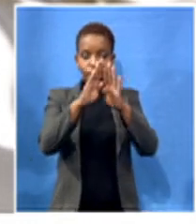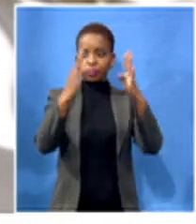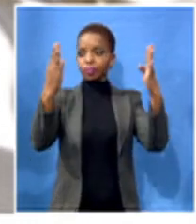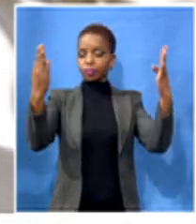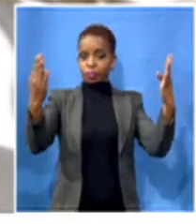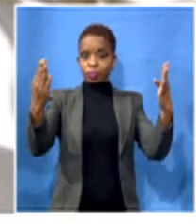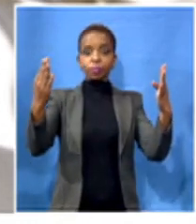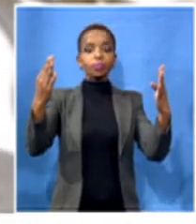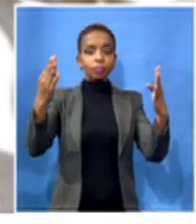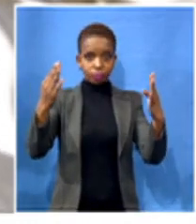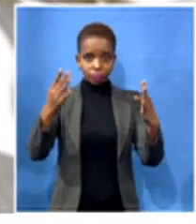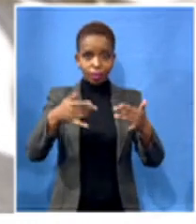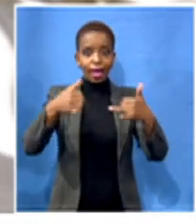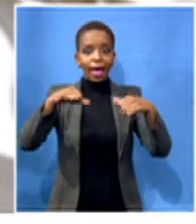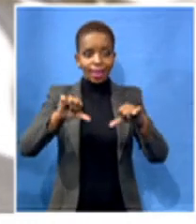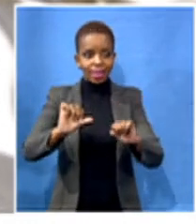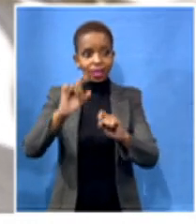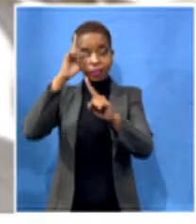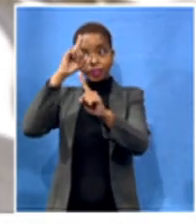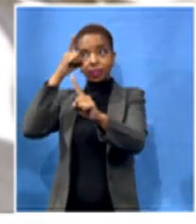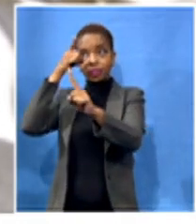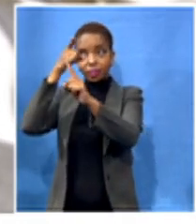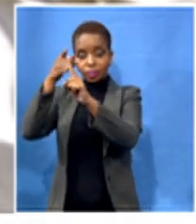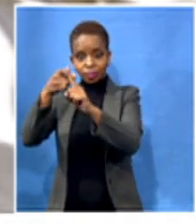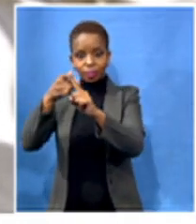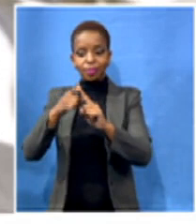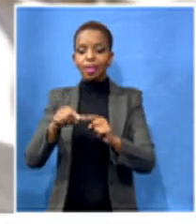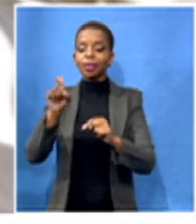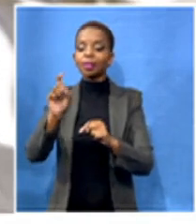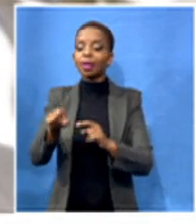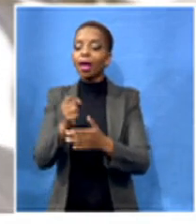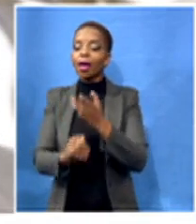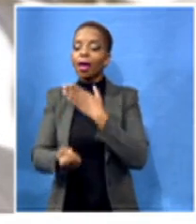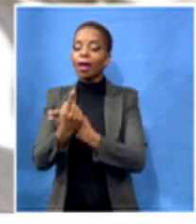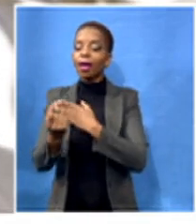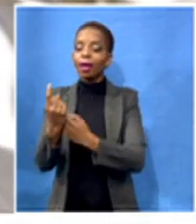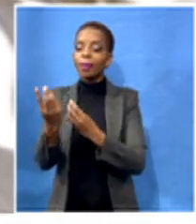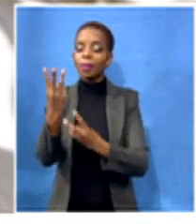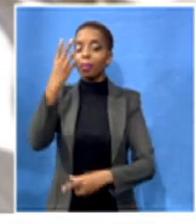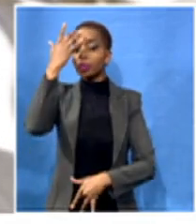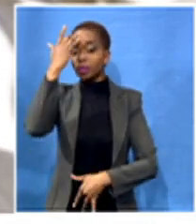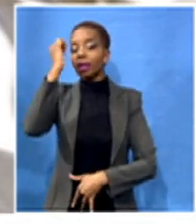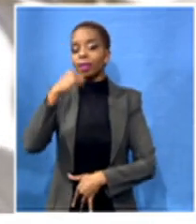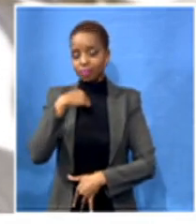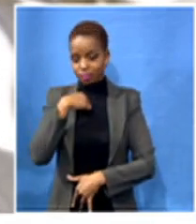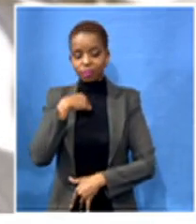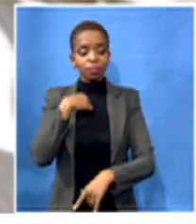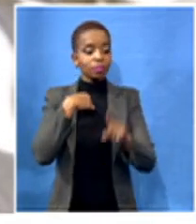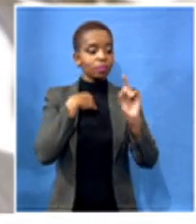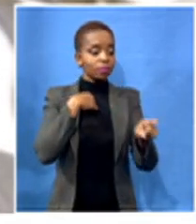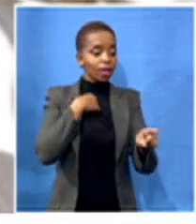localized outbreaks and so on and so forth. Even with the economy, open the economy and target